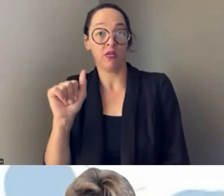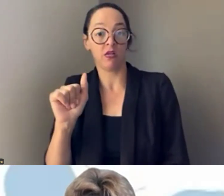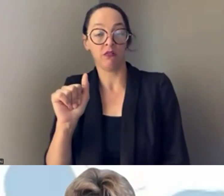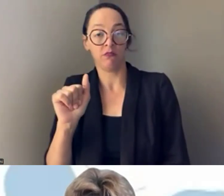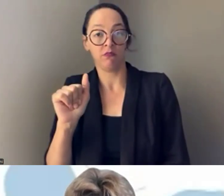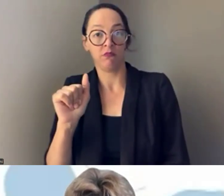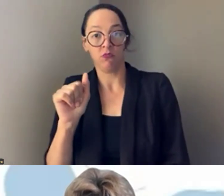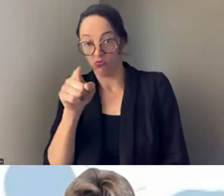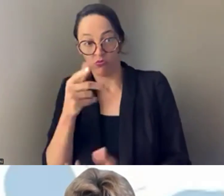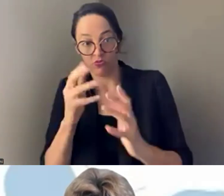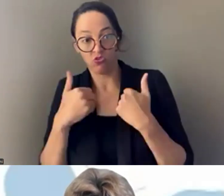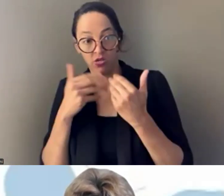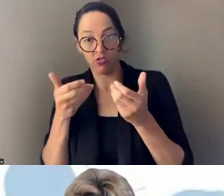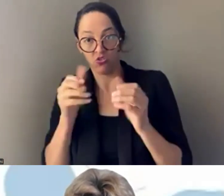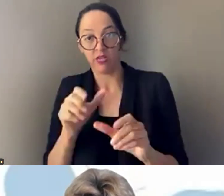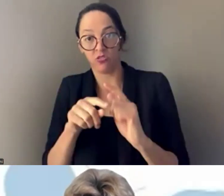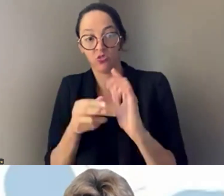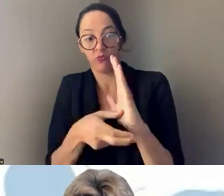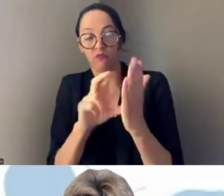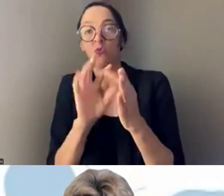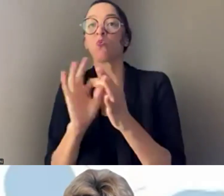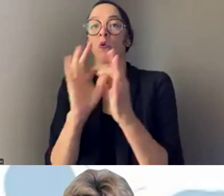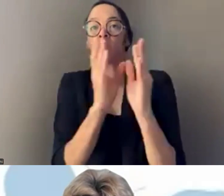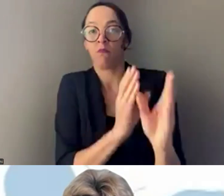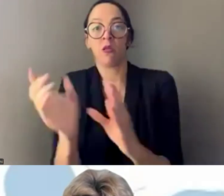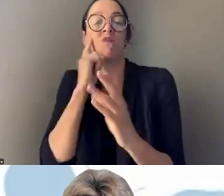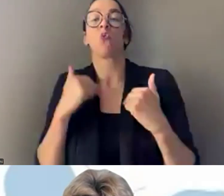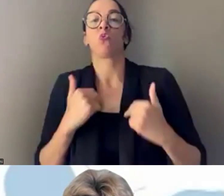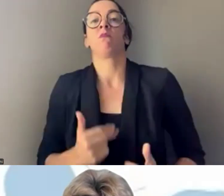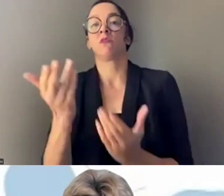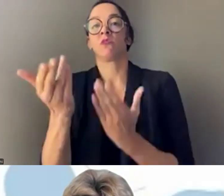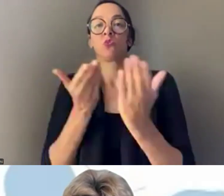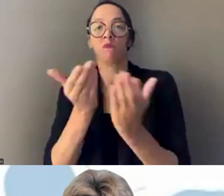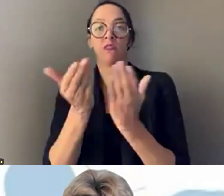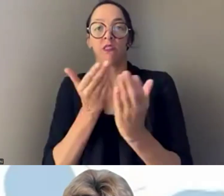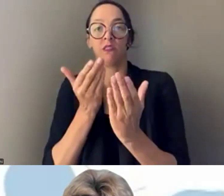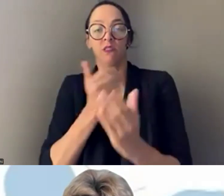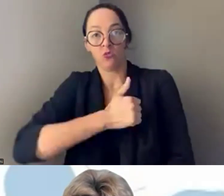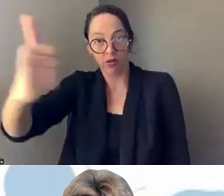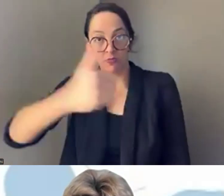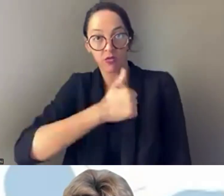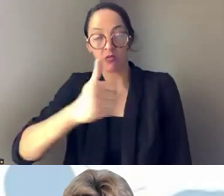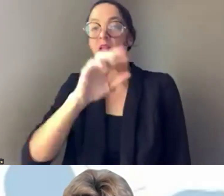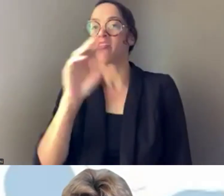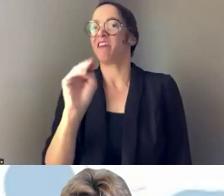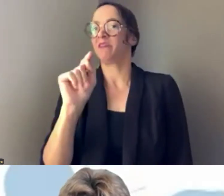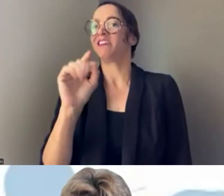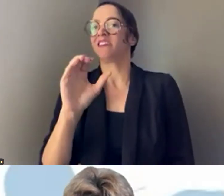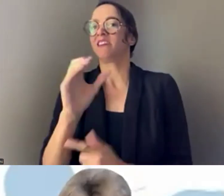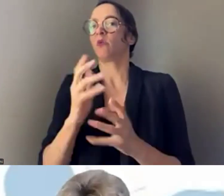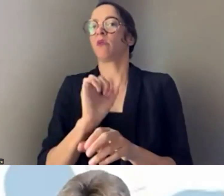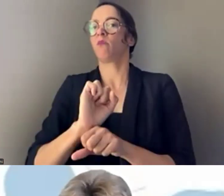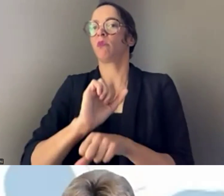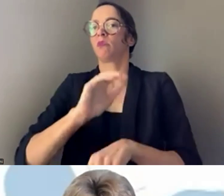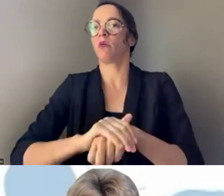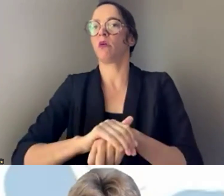coordinated plan for human services transportation that MTC is working on. And that does include some